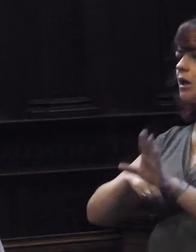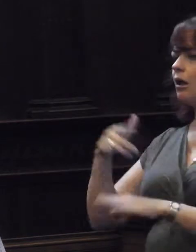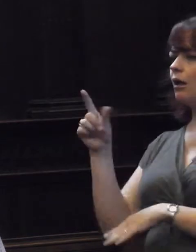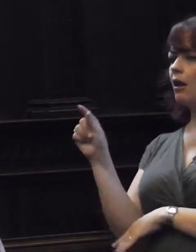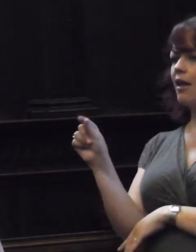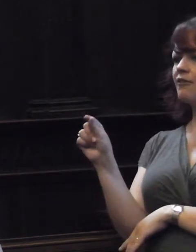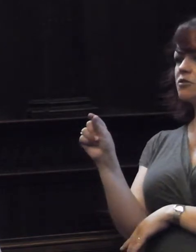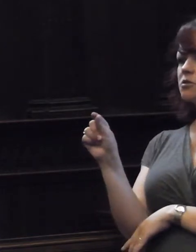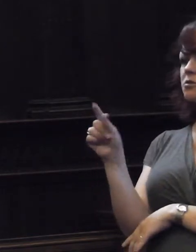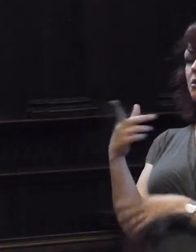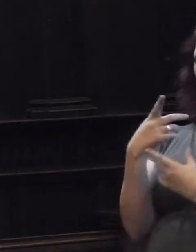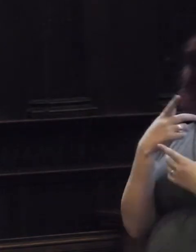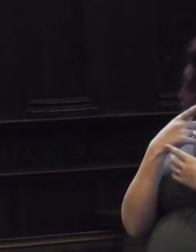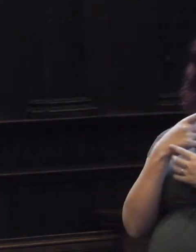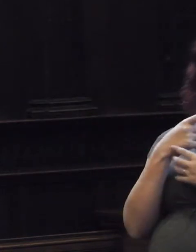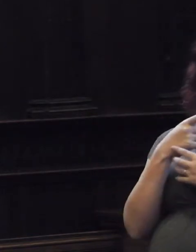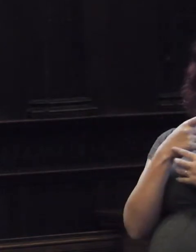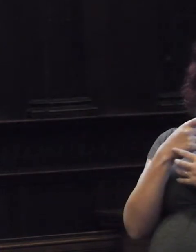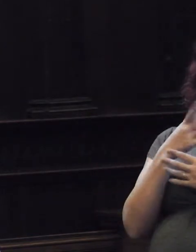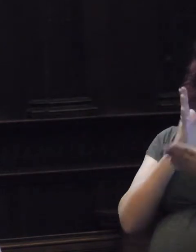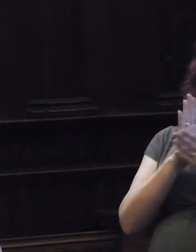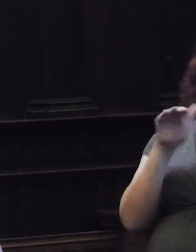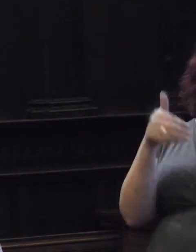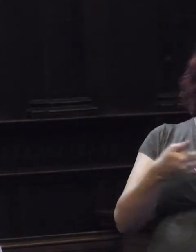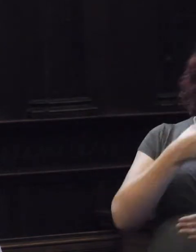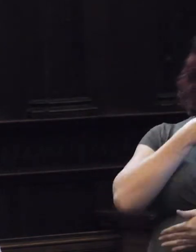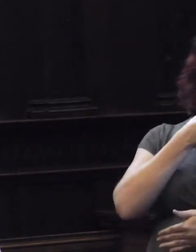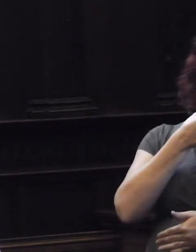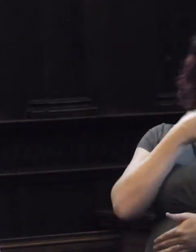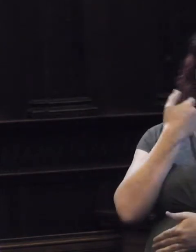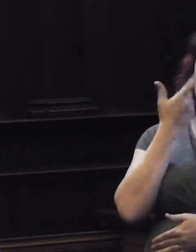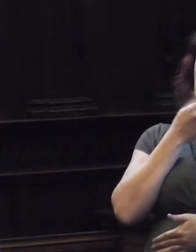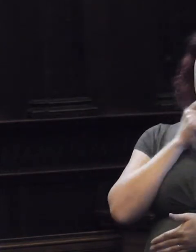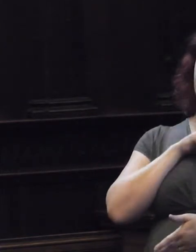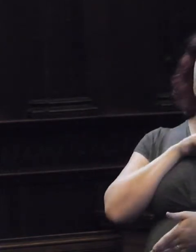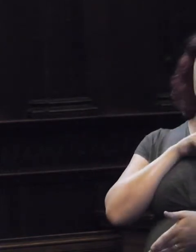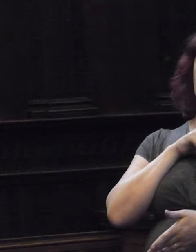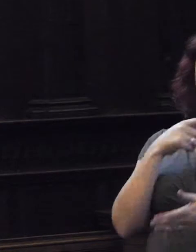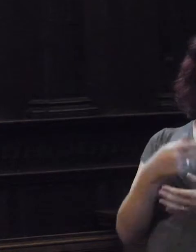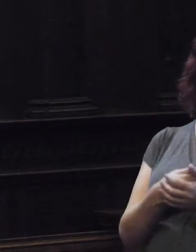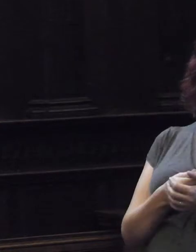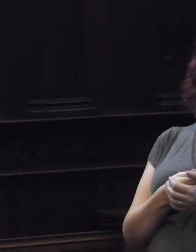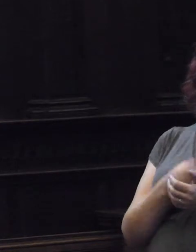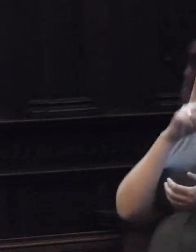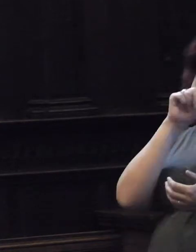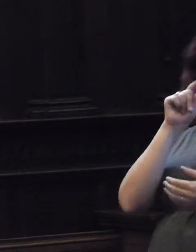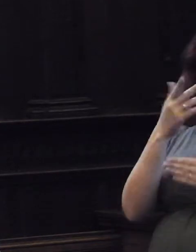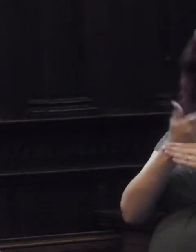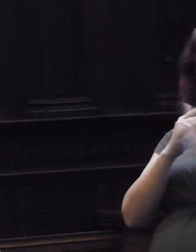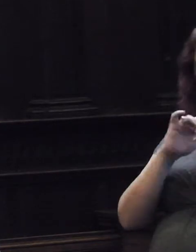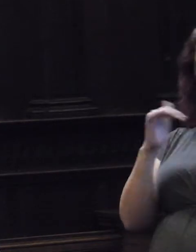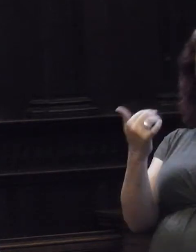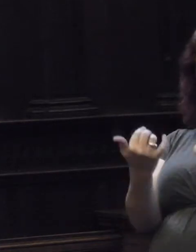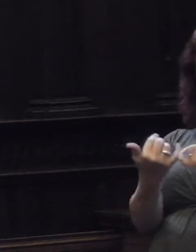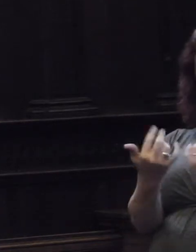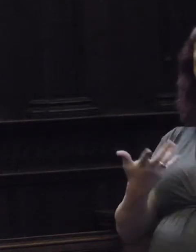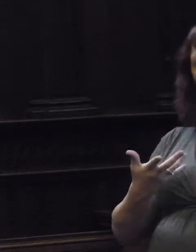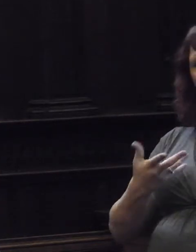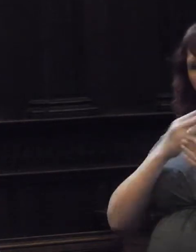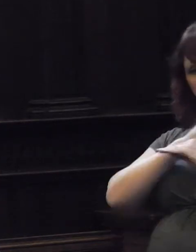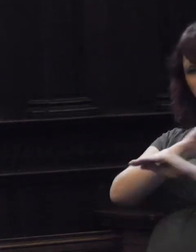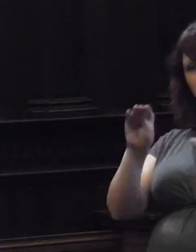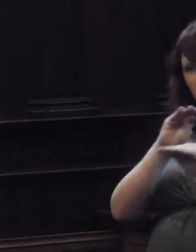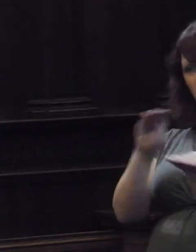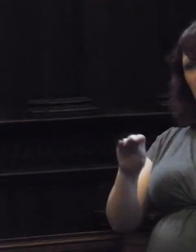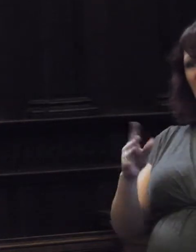more at risk of exposure to harmful situations. 11 workshops later, including a whole Year